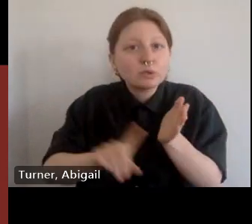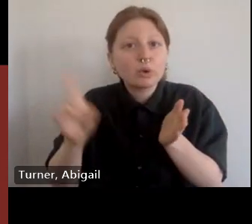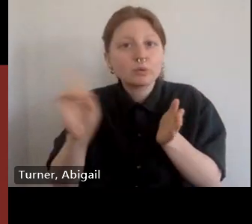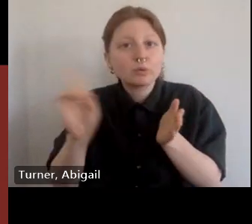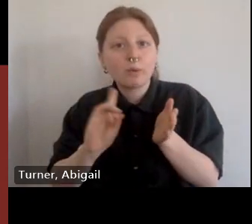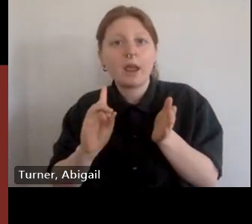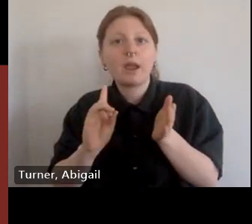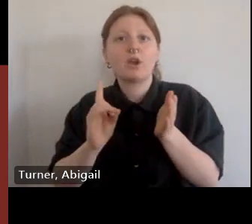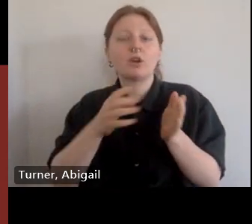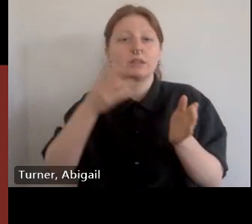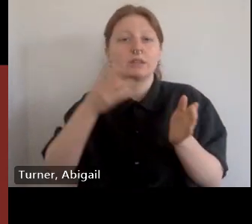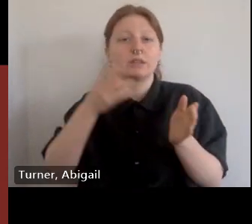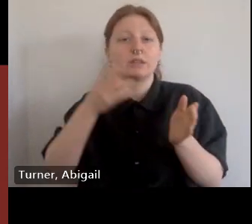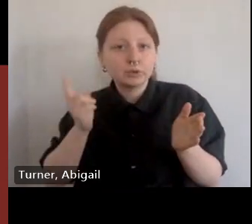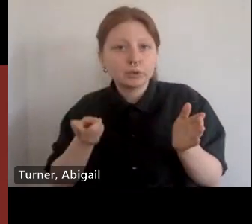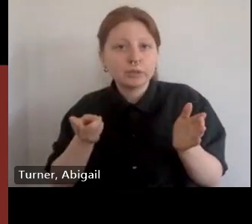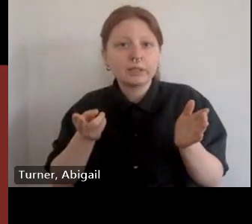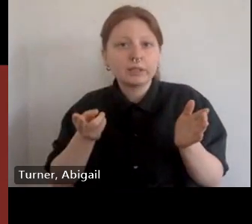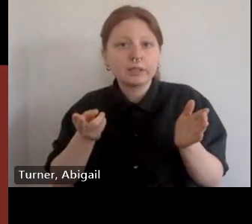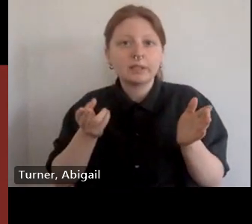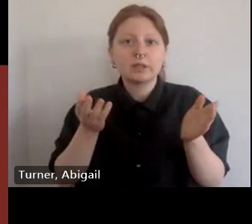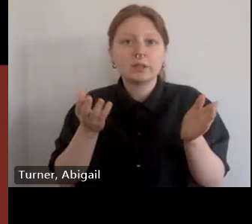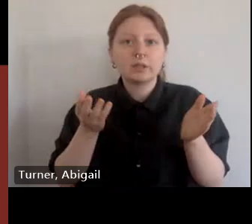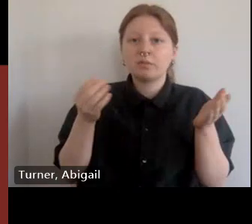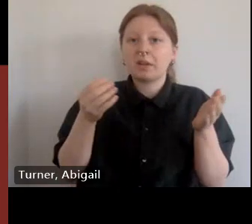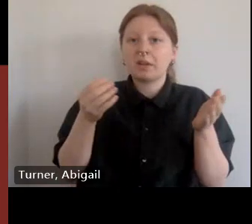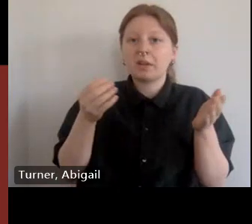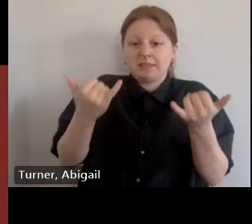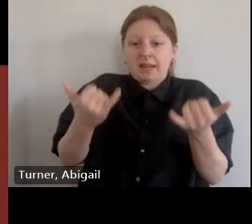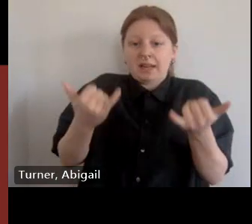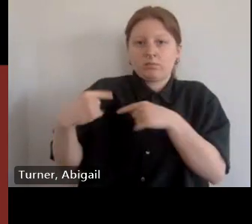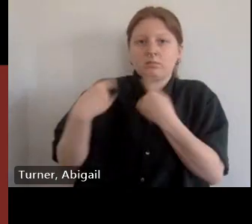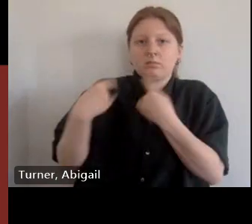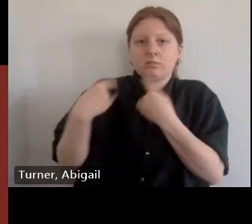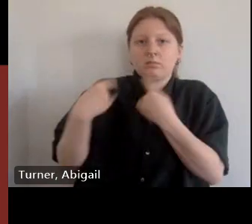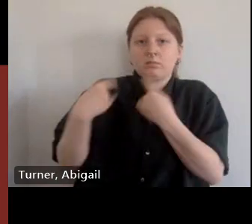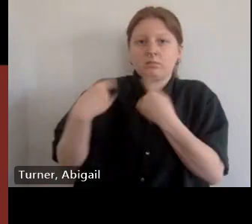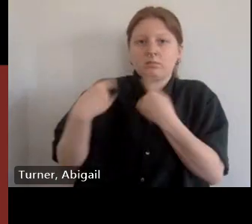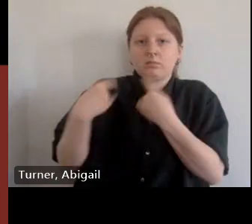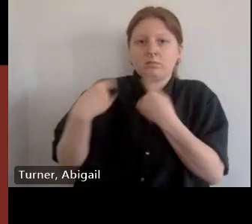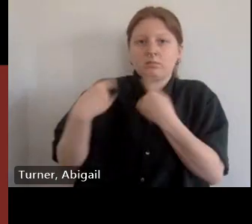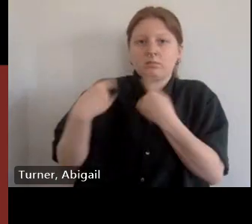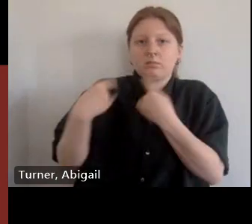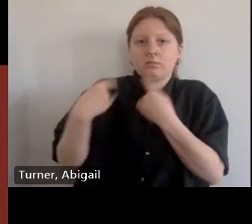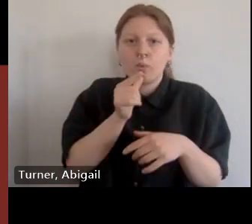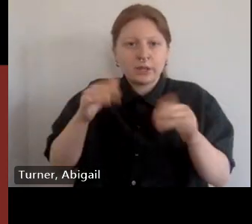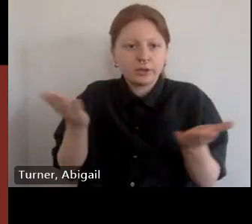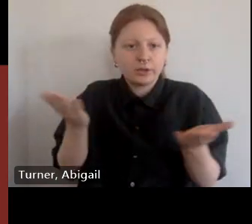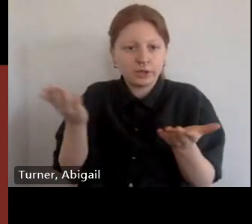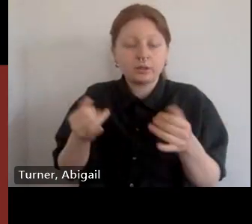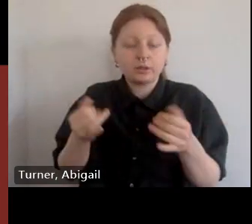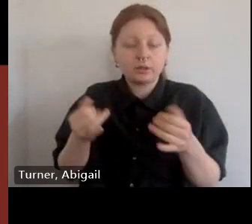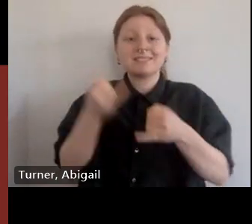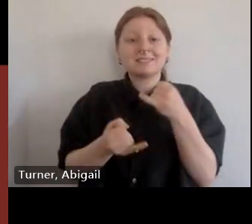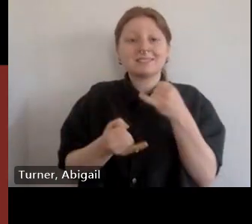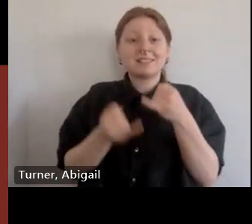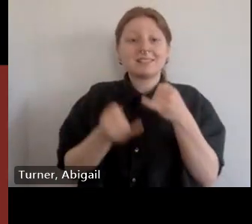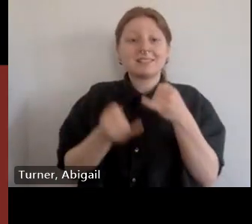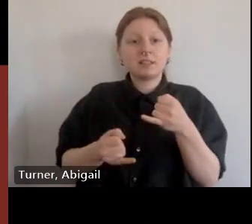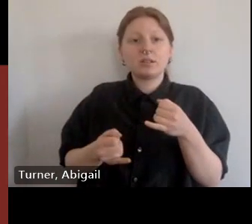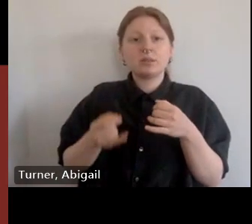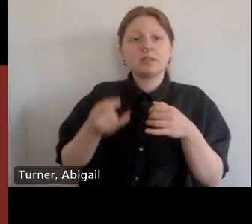watershed and within the places where we operate. And lastly, we seek to develop a more